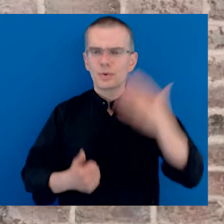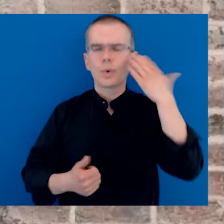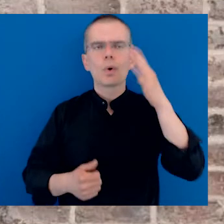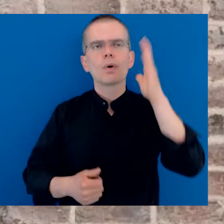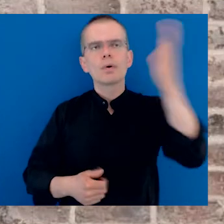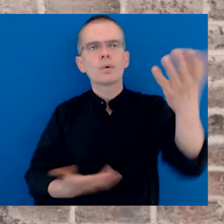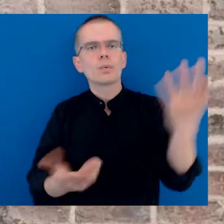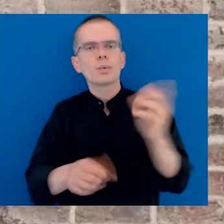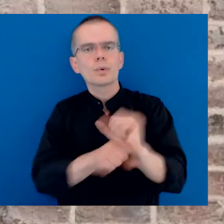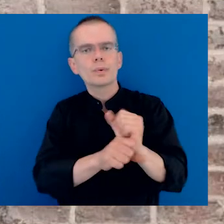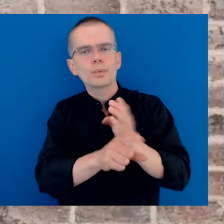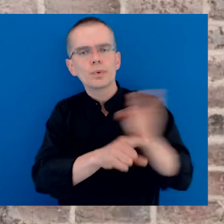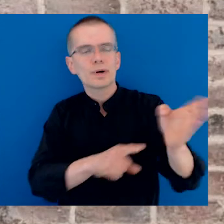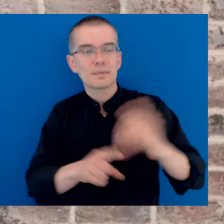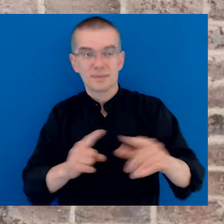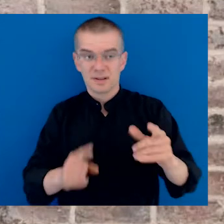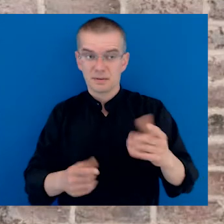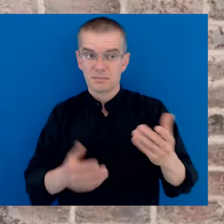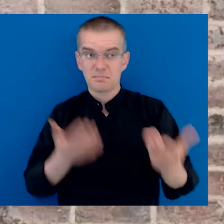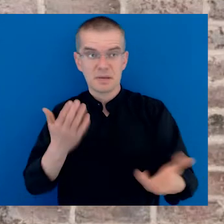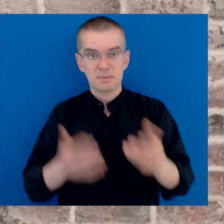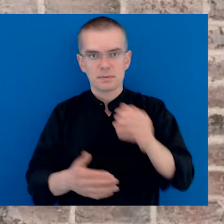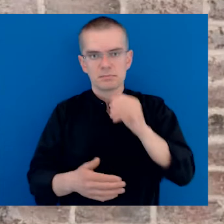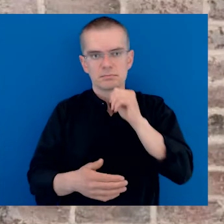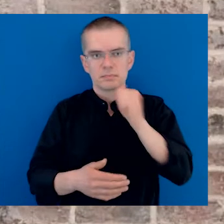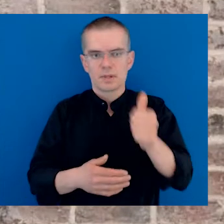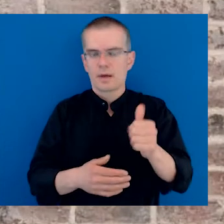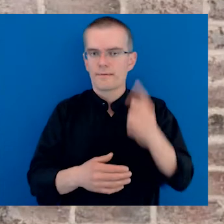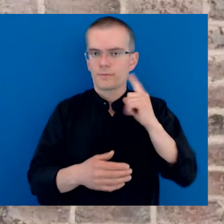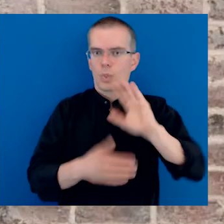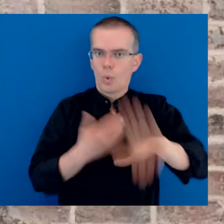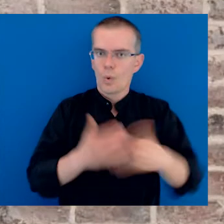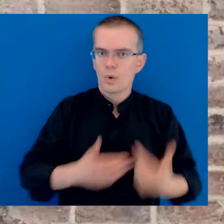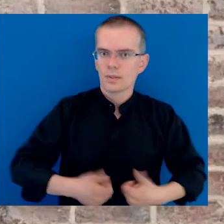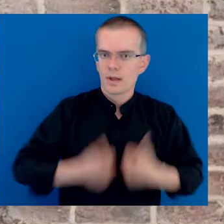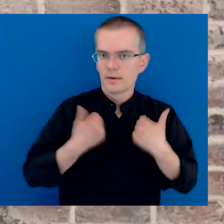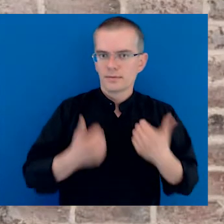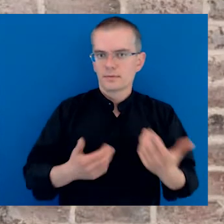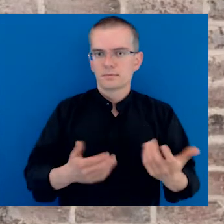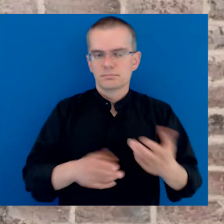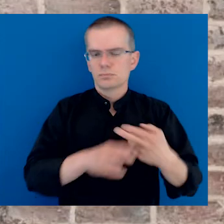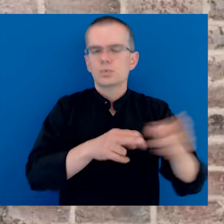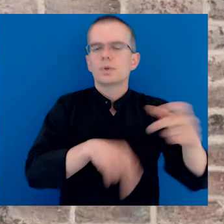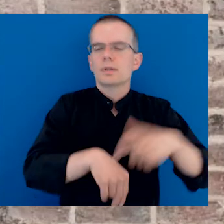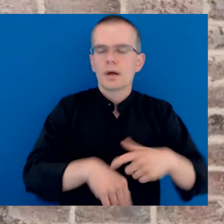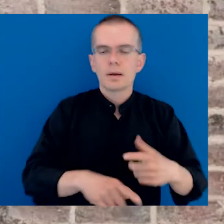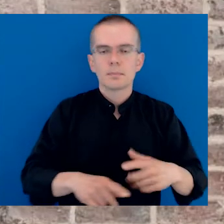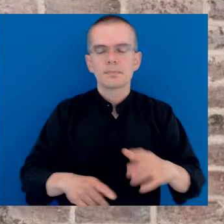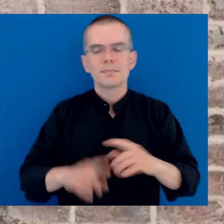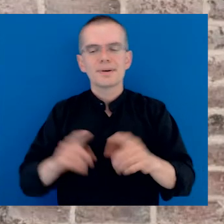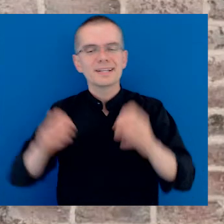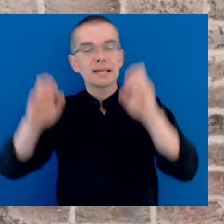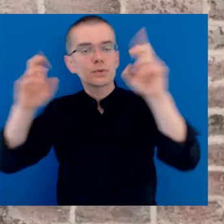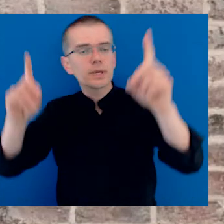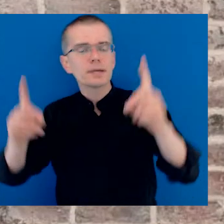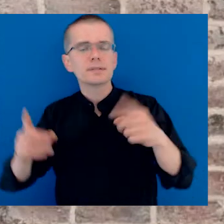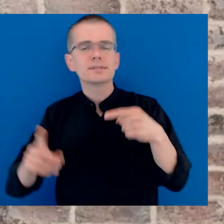thing you're going to end up being may not be what you are your whole life. And even if that's what you are, education is